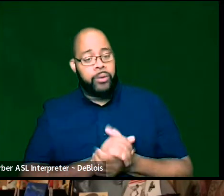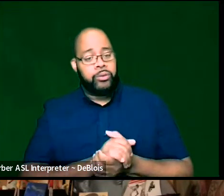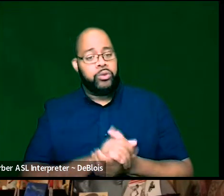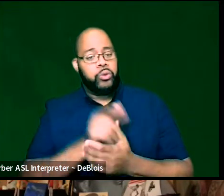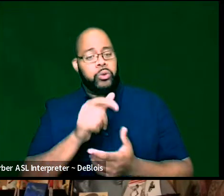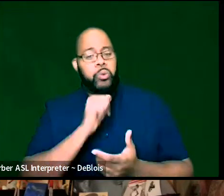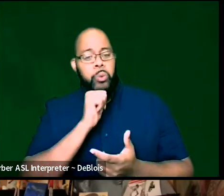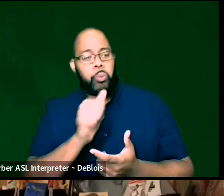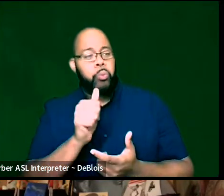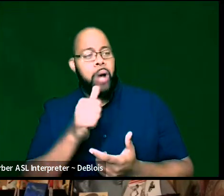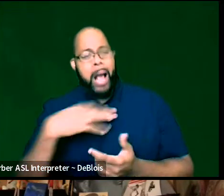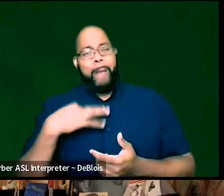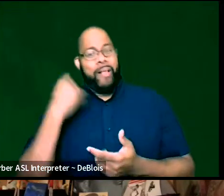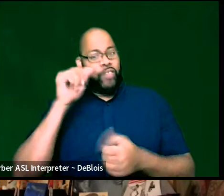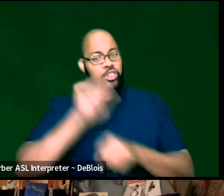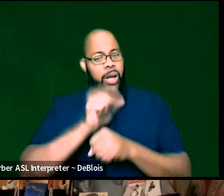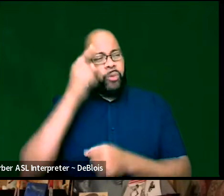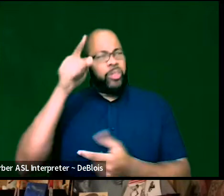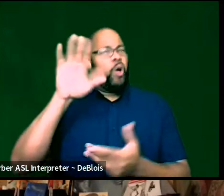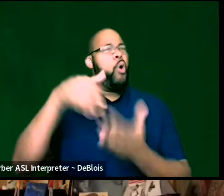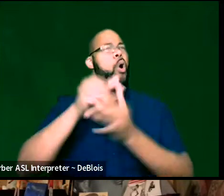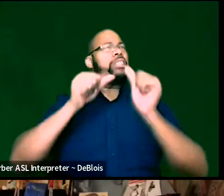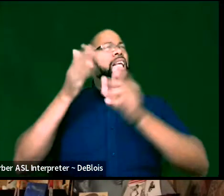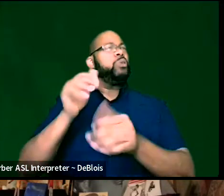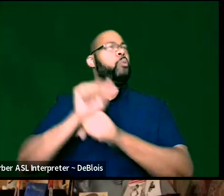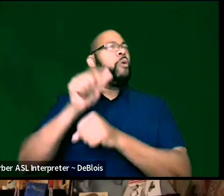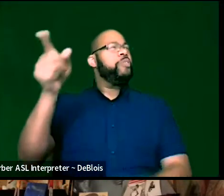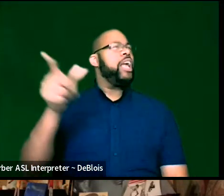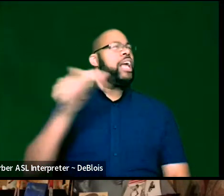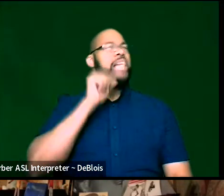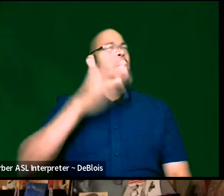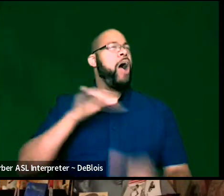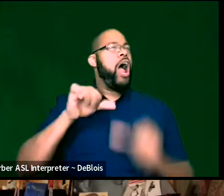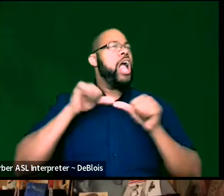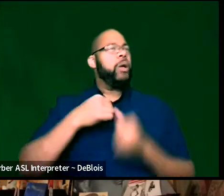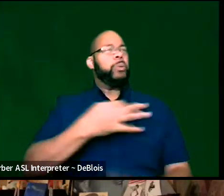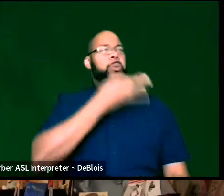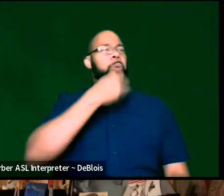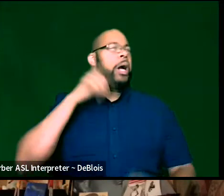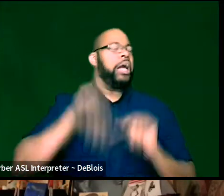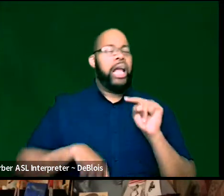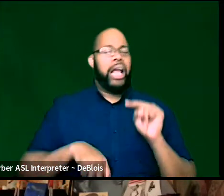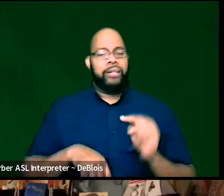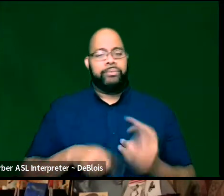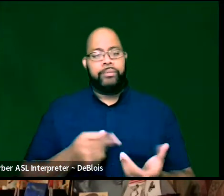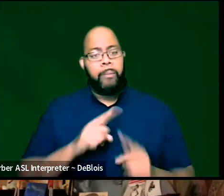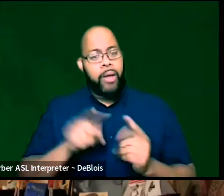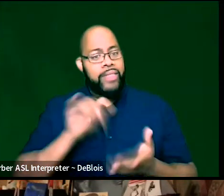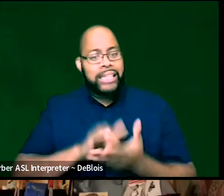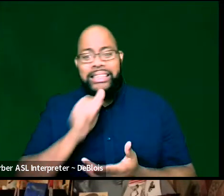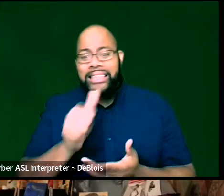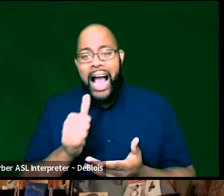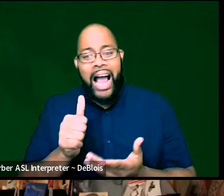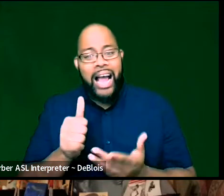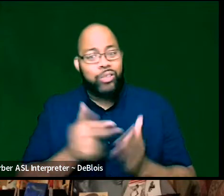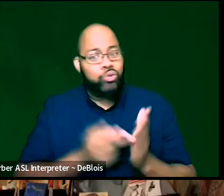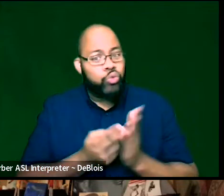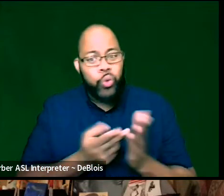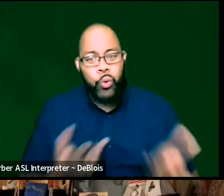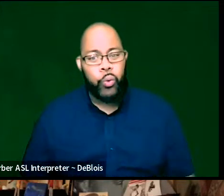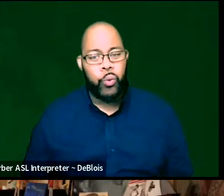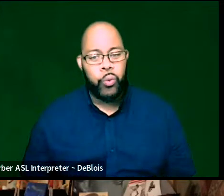wouldn't even apply because you thought, oh, it's all scientists. That's not my area of expertise. But that's not necessarily